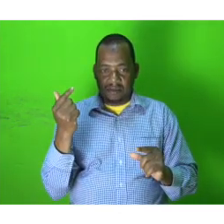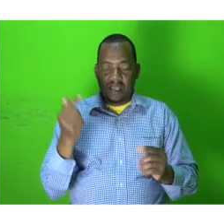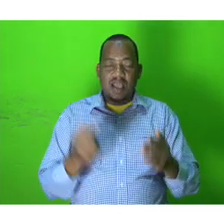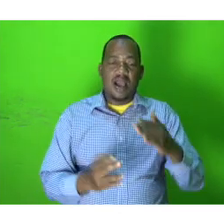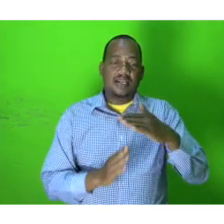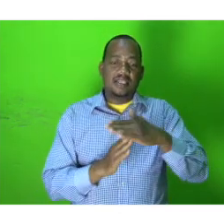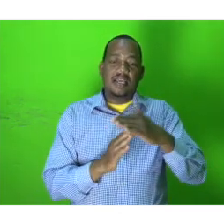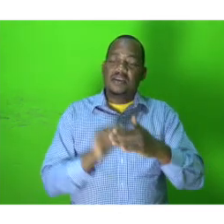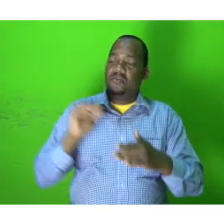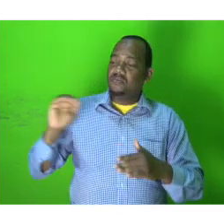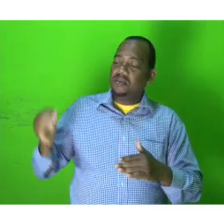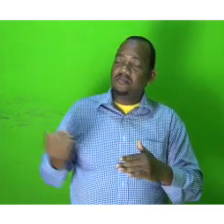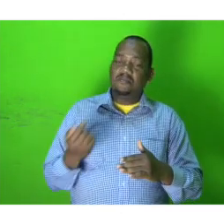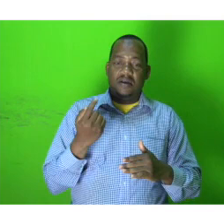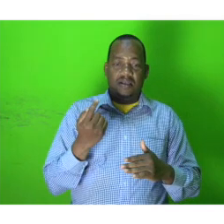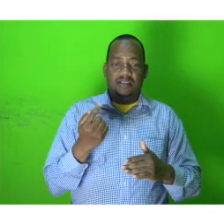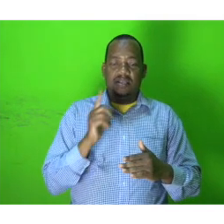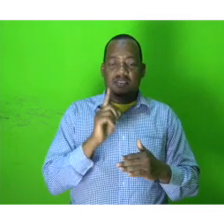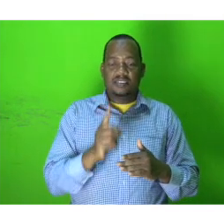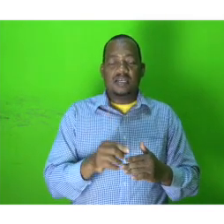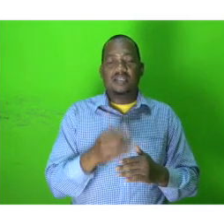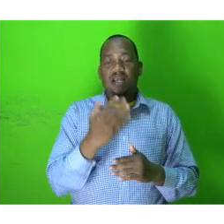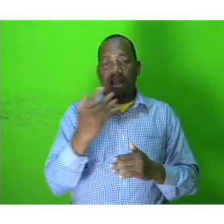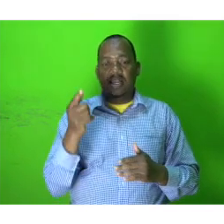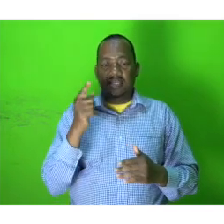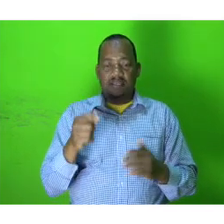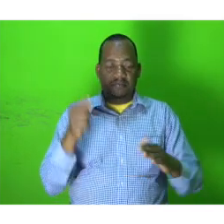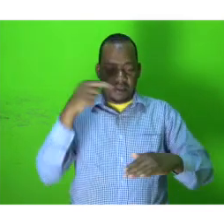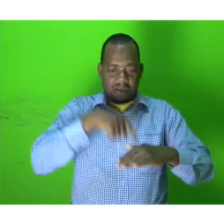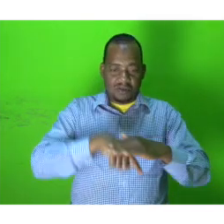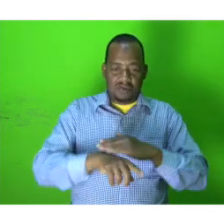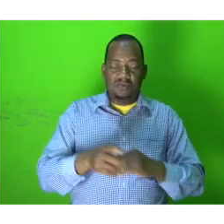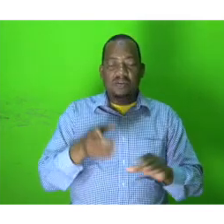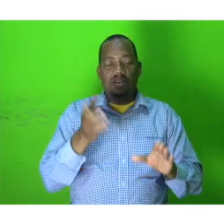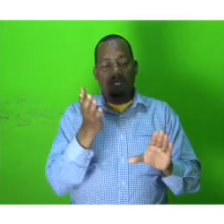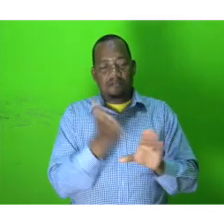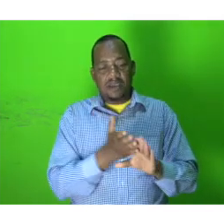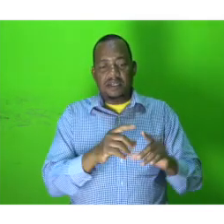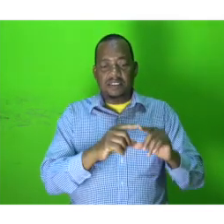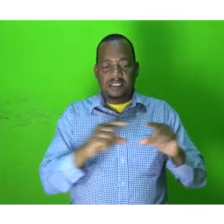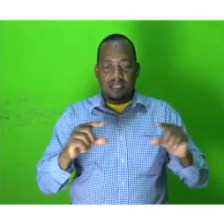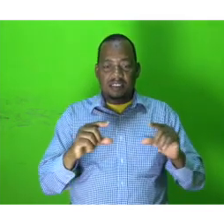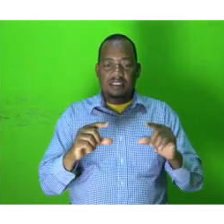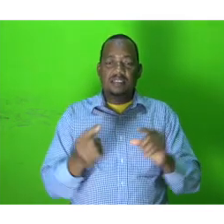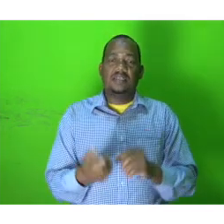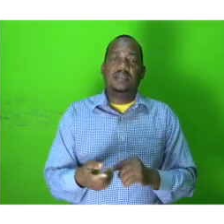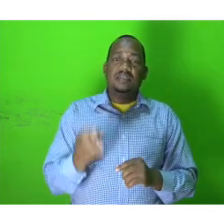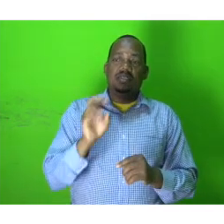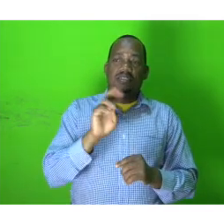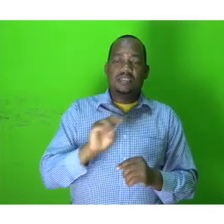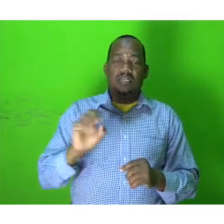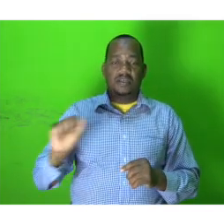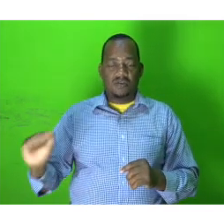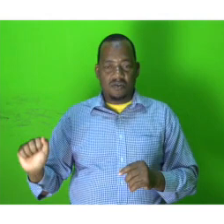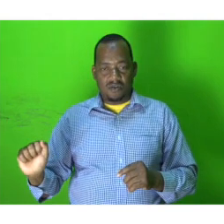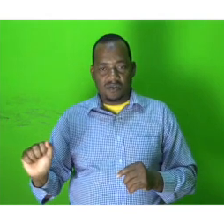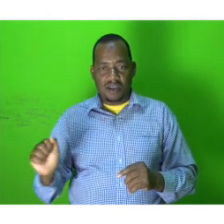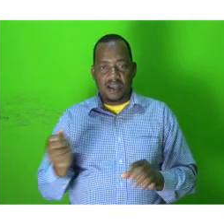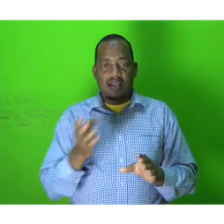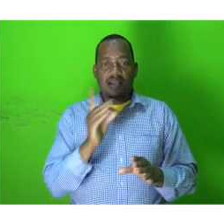at the end of the month, such item include bank charge, standing order, credit